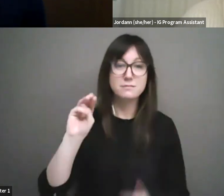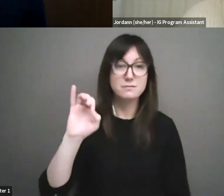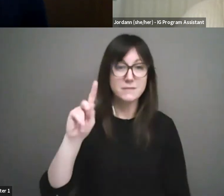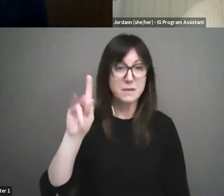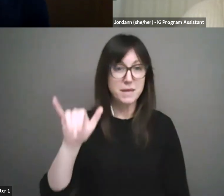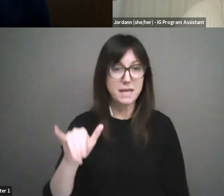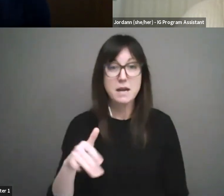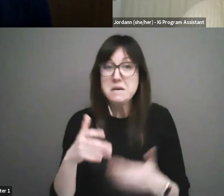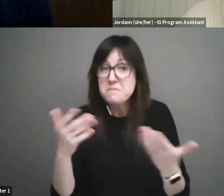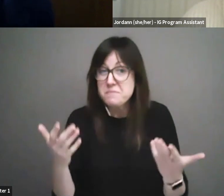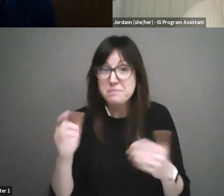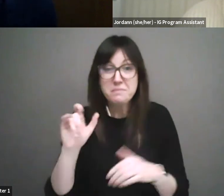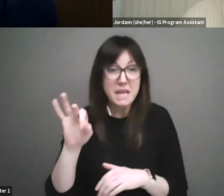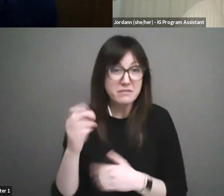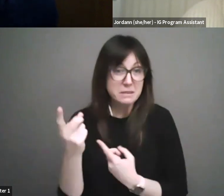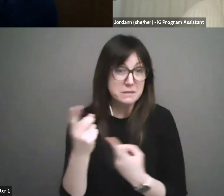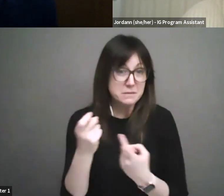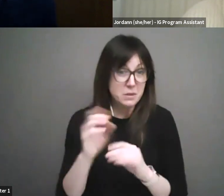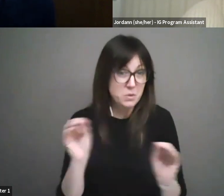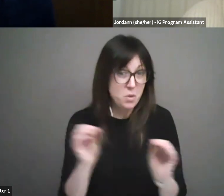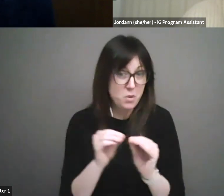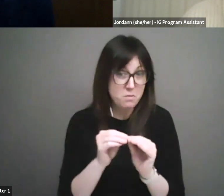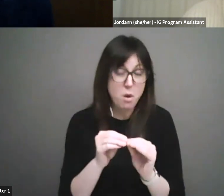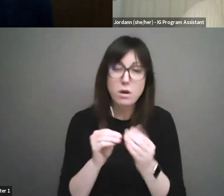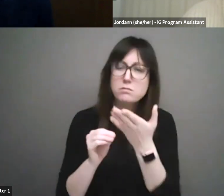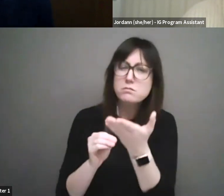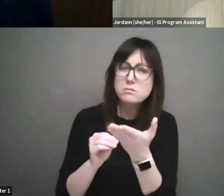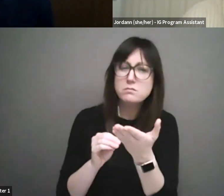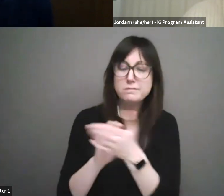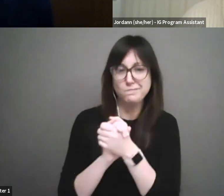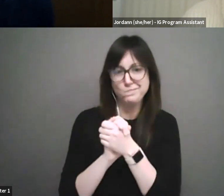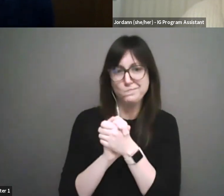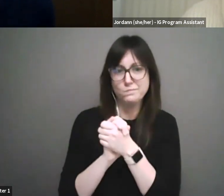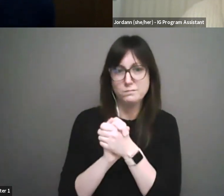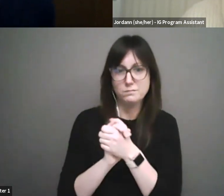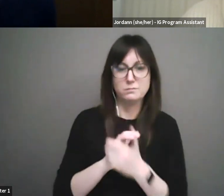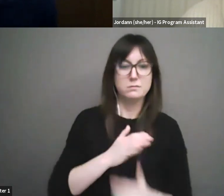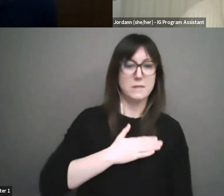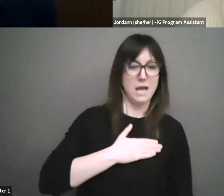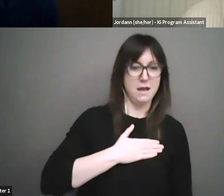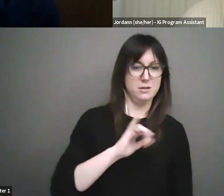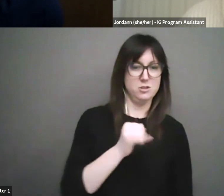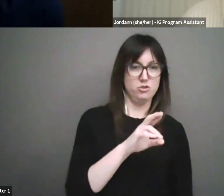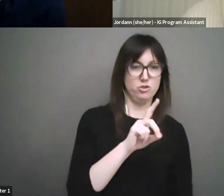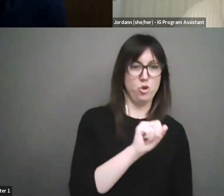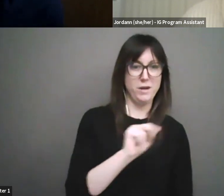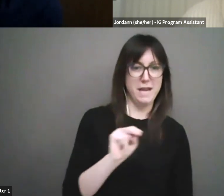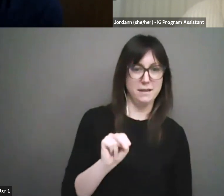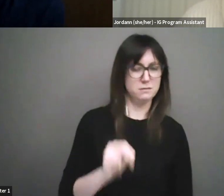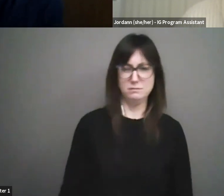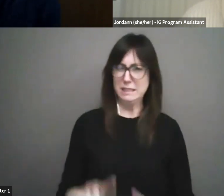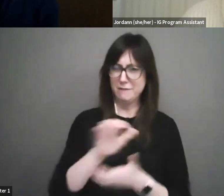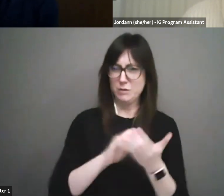questions, I'd like maybe Jordan, if you, sorry, our Jordan, this is confusing.